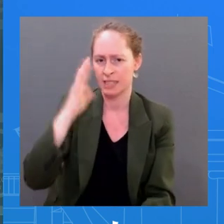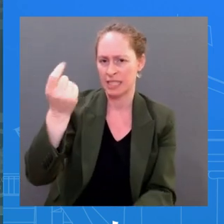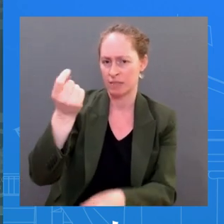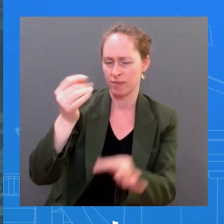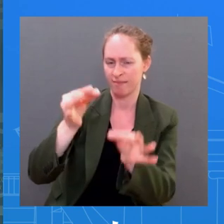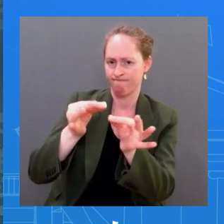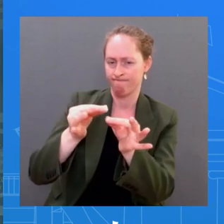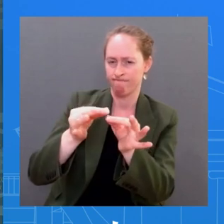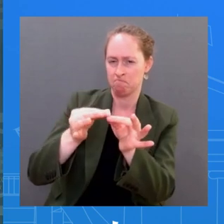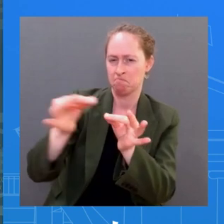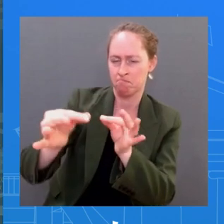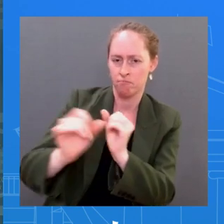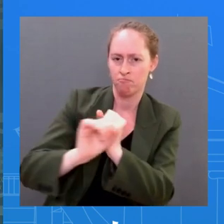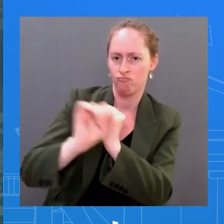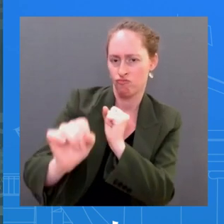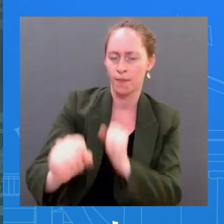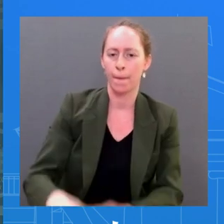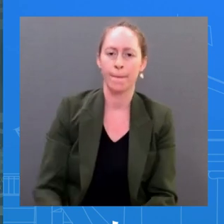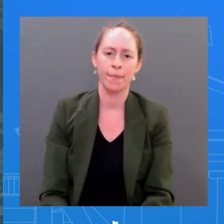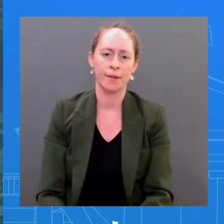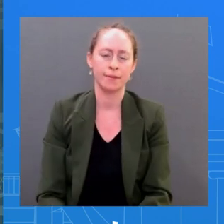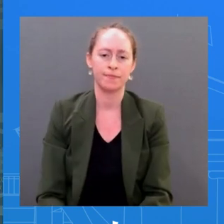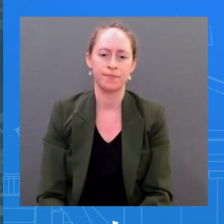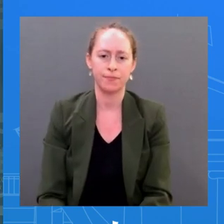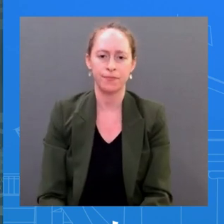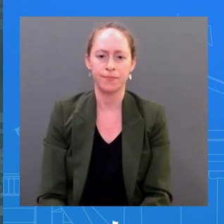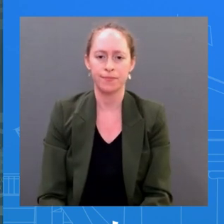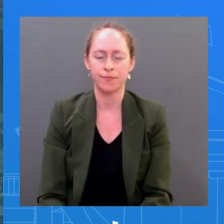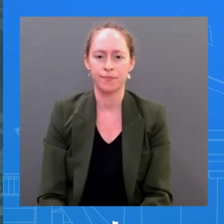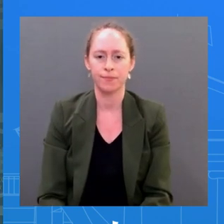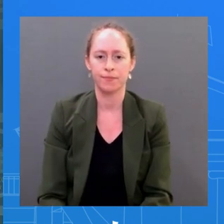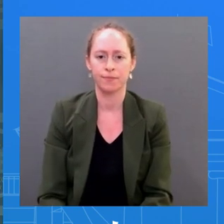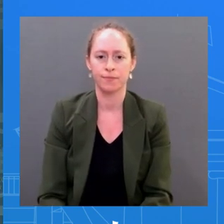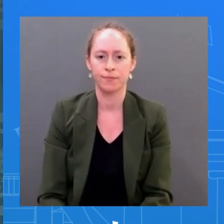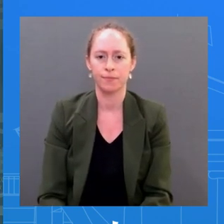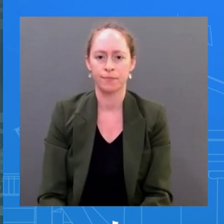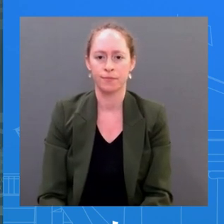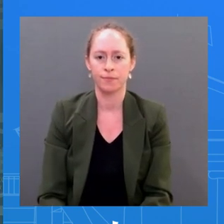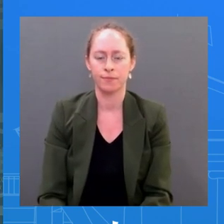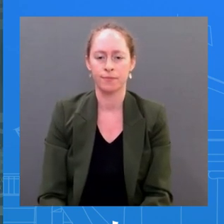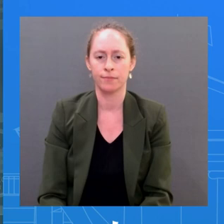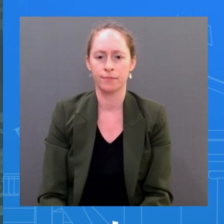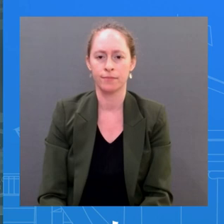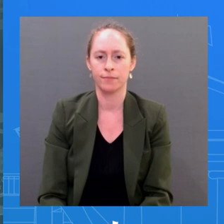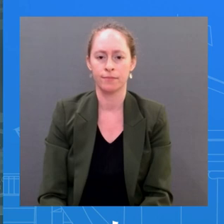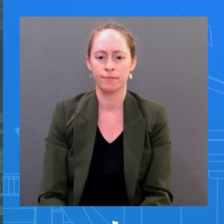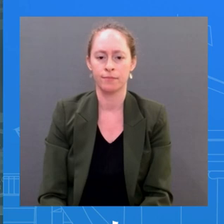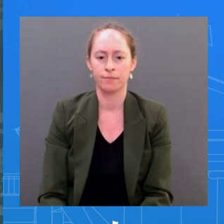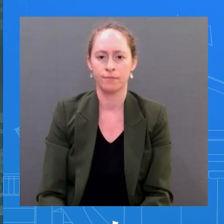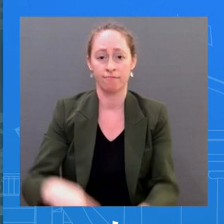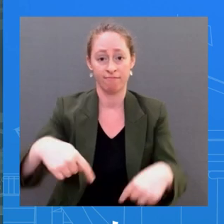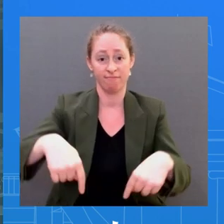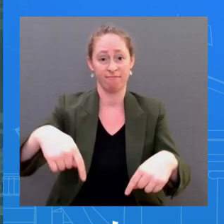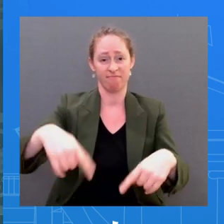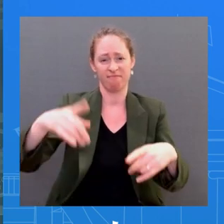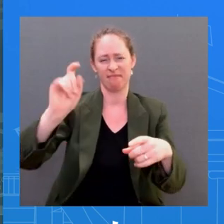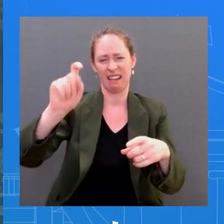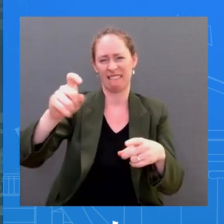we'll do the briefing until we have to move to the event. I have a couple of things at the top, and then we'll open it up.